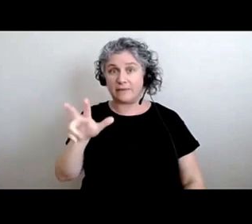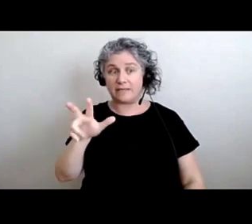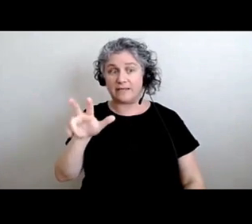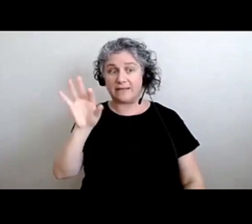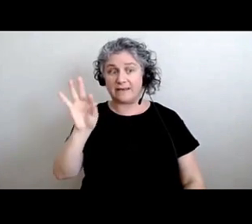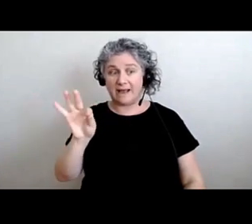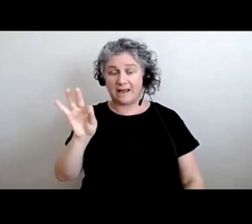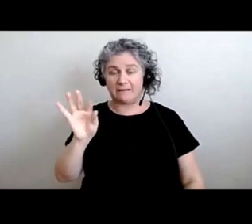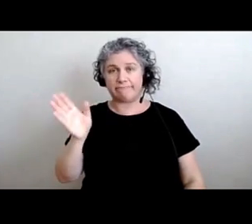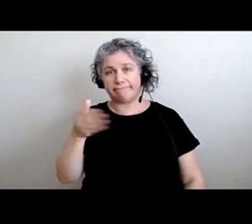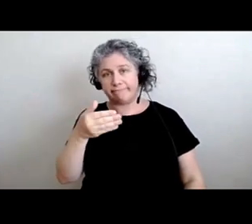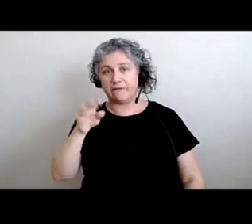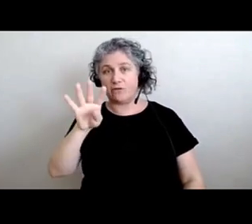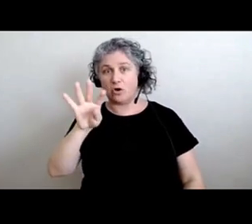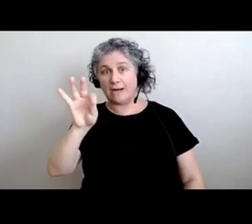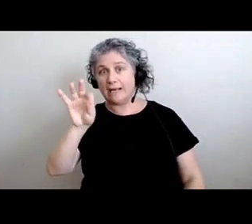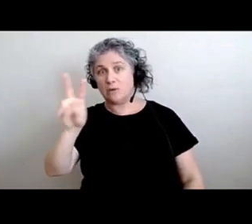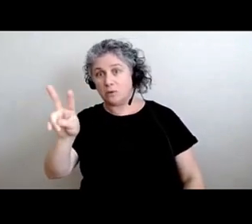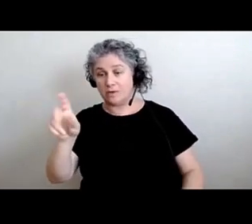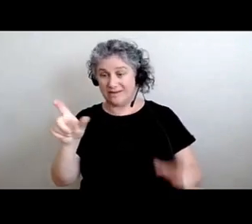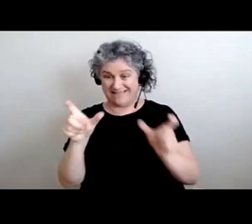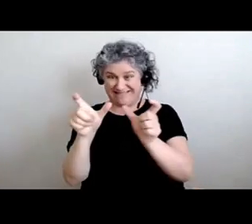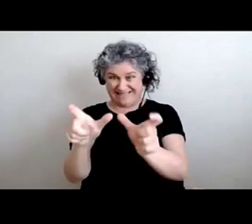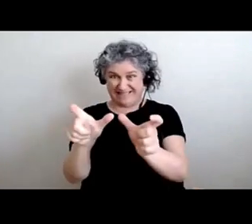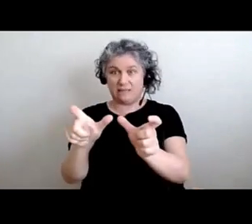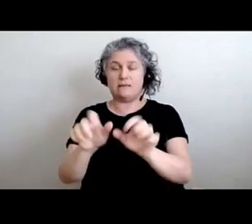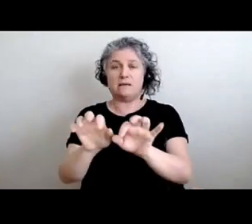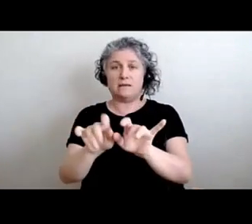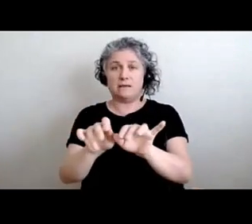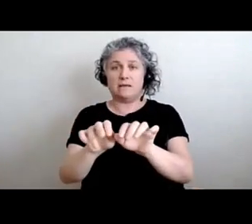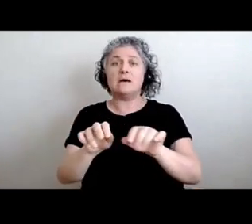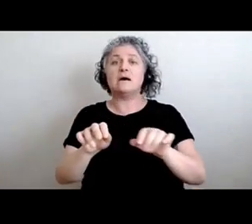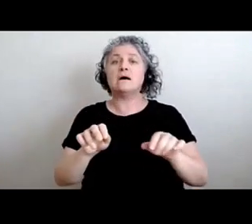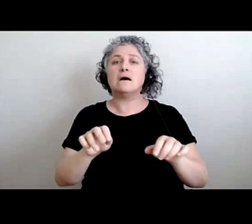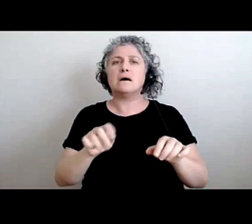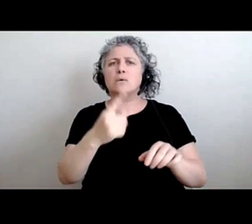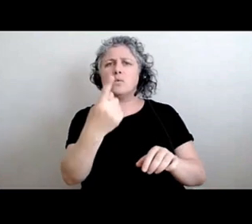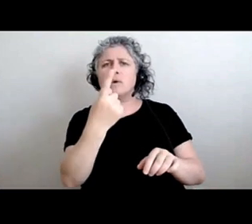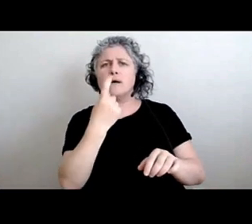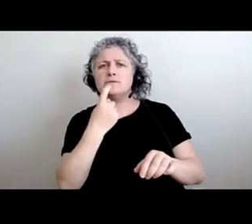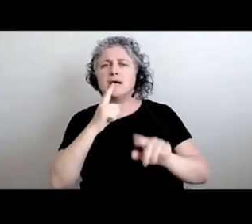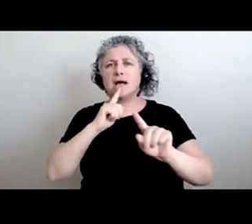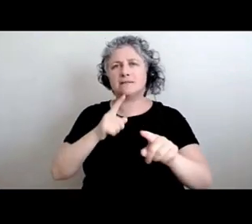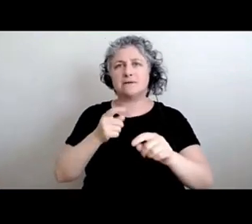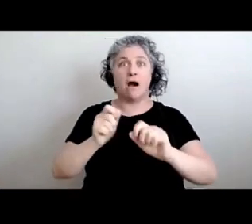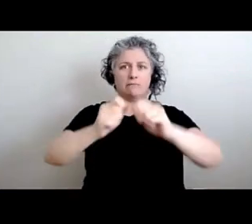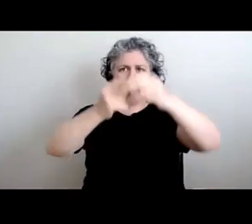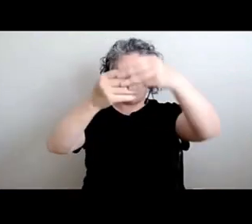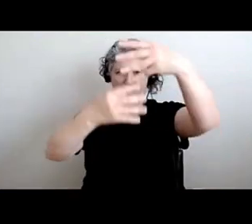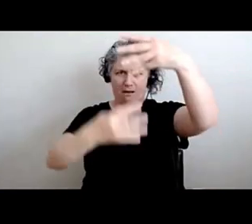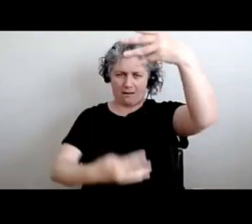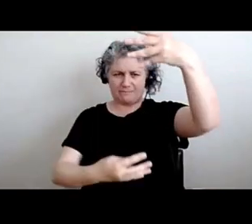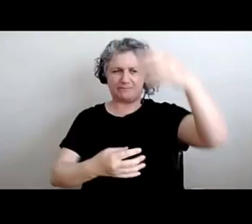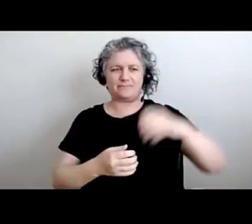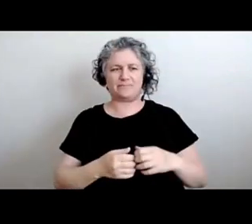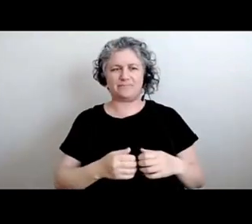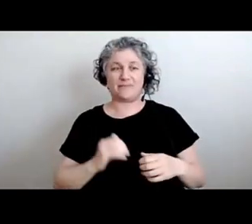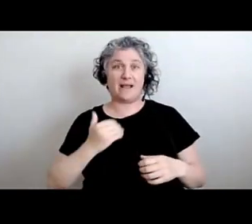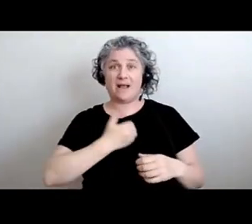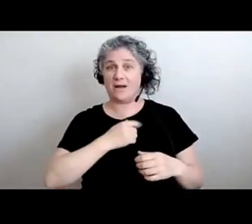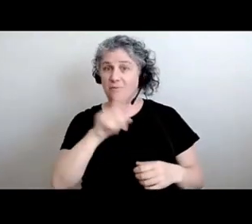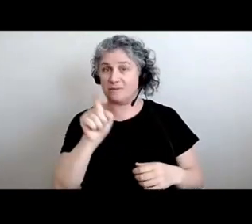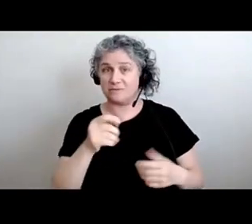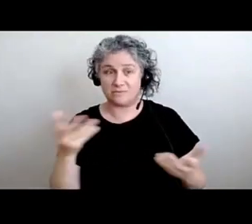1339492. And after you enter this code, you will be able to answer the question that's on the screen. And the question is, which social media tools